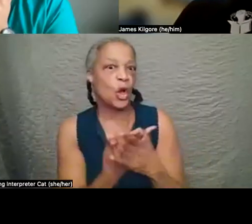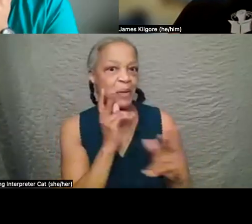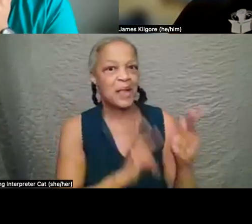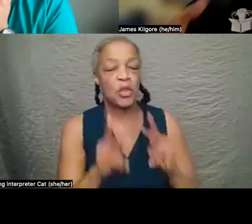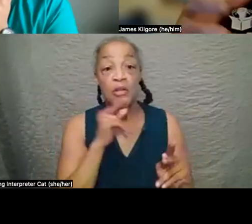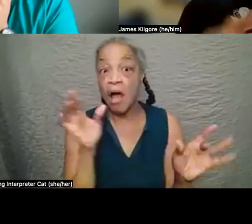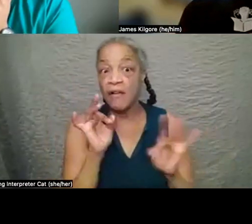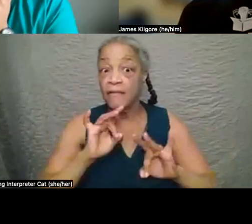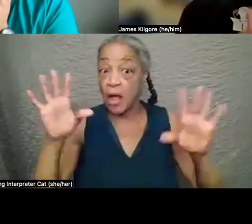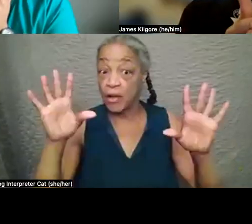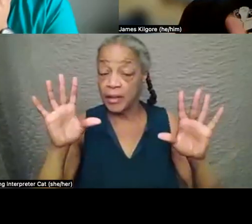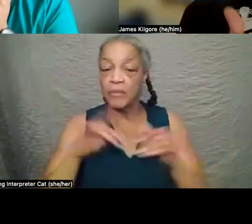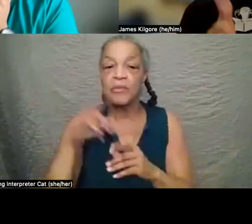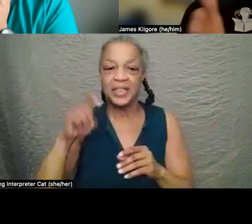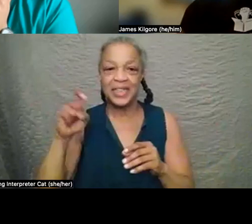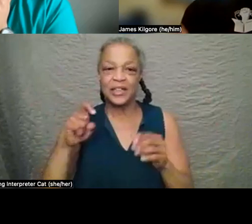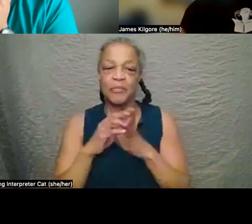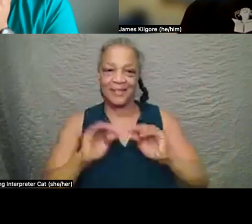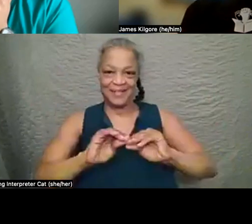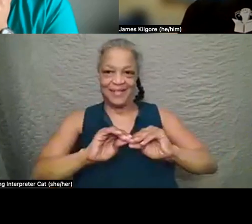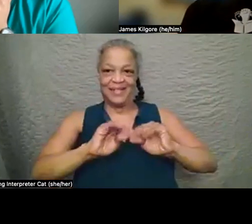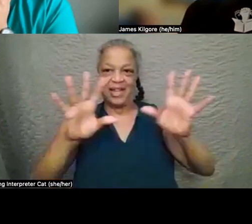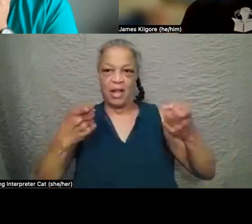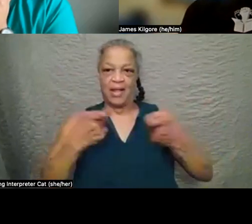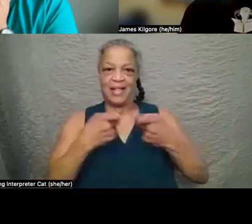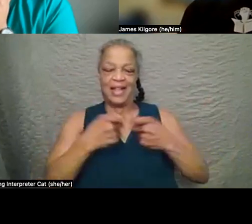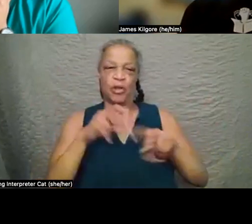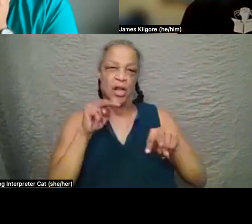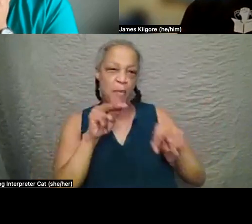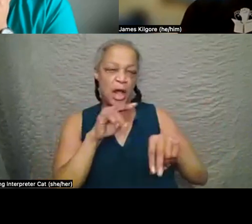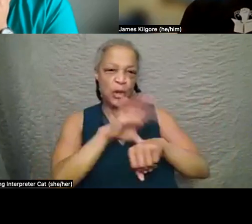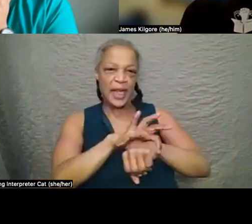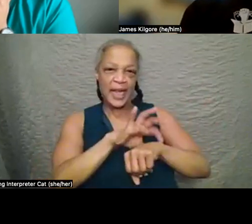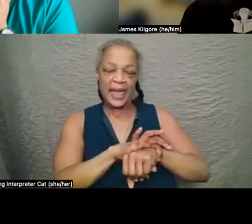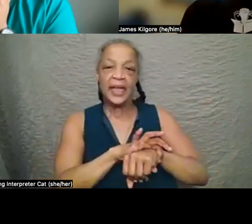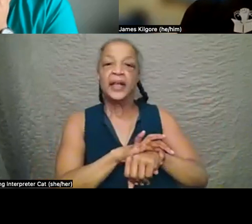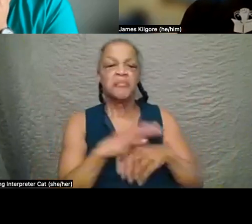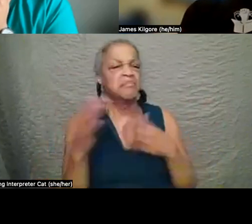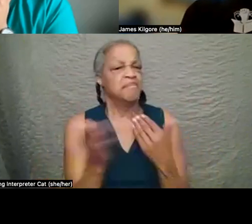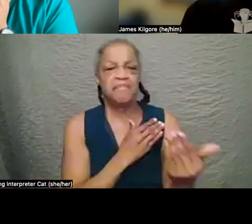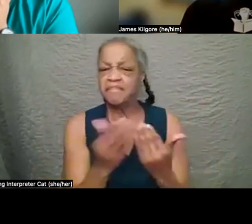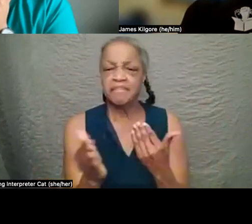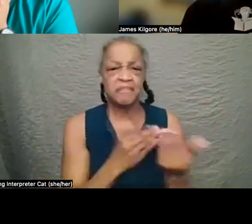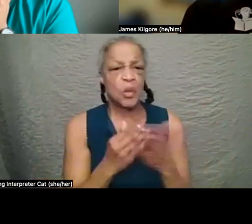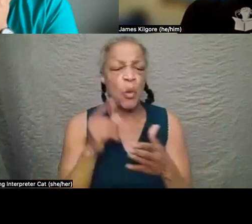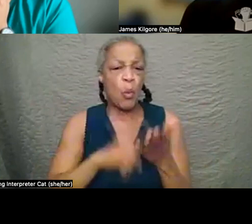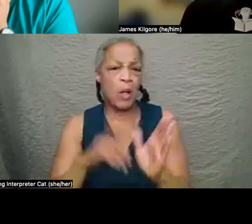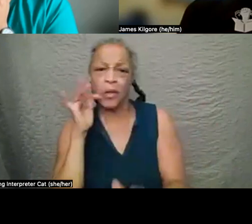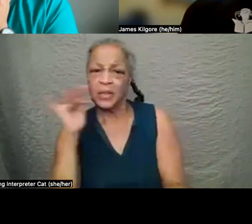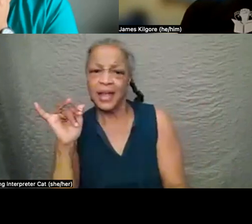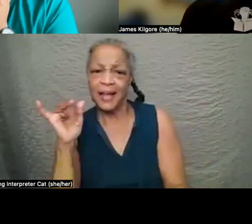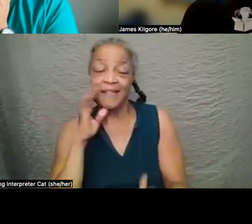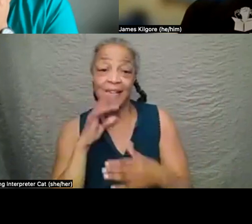nonviolent. I think we need to be clear that electronic monitoring, whether regardless of what form it takes, whether it's an